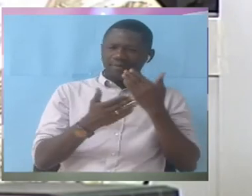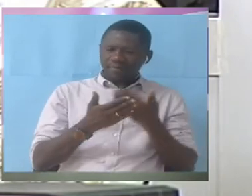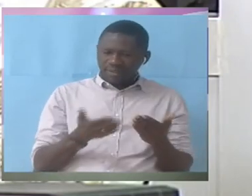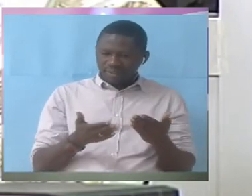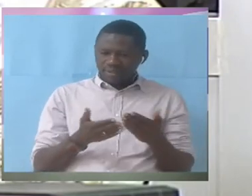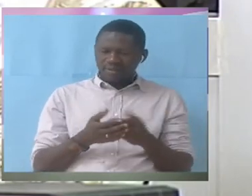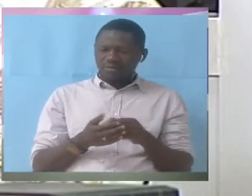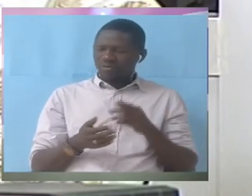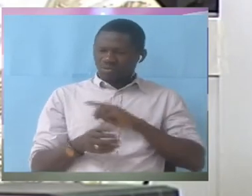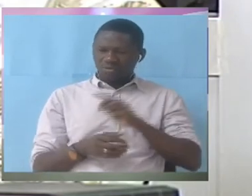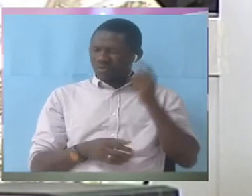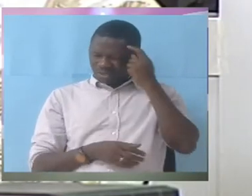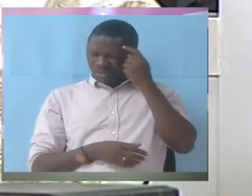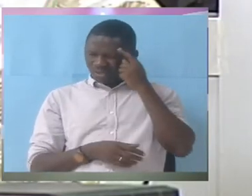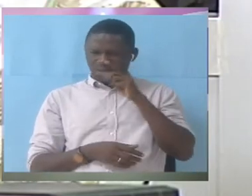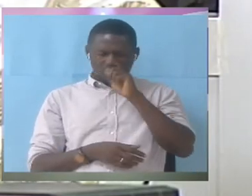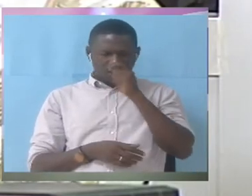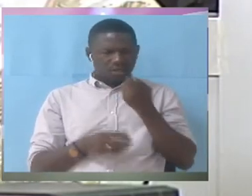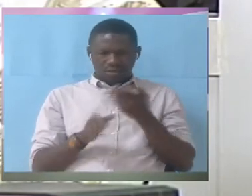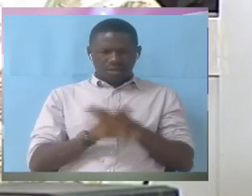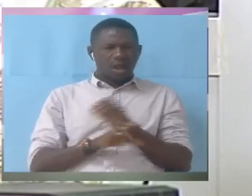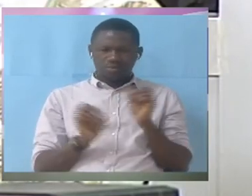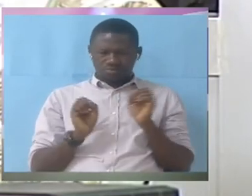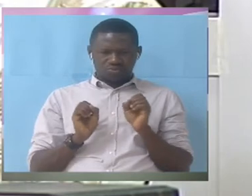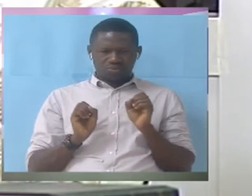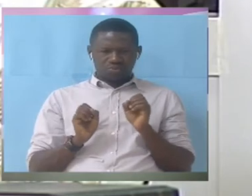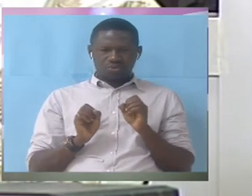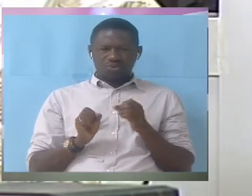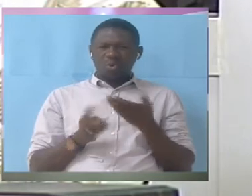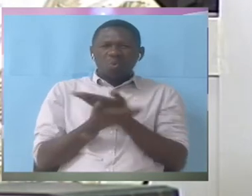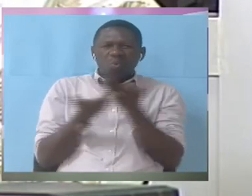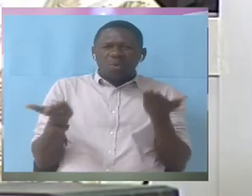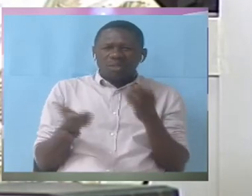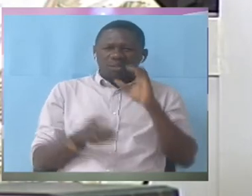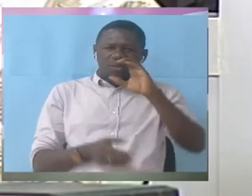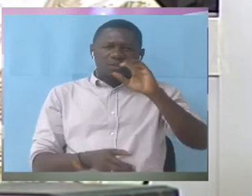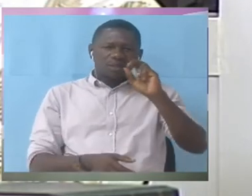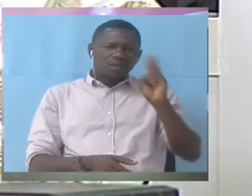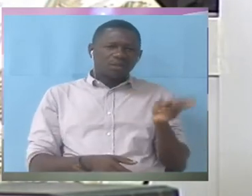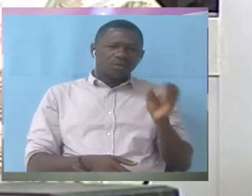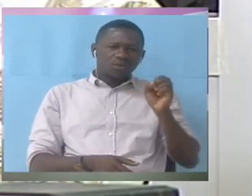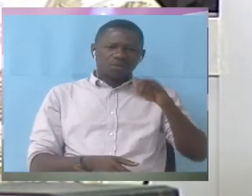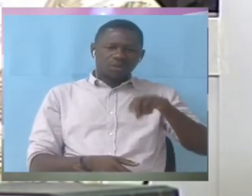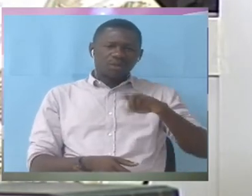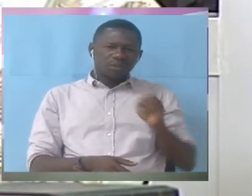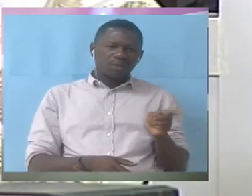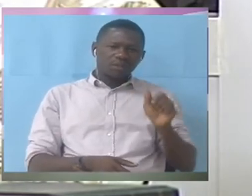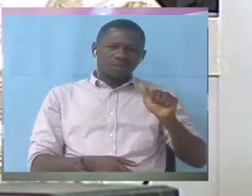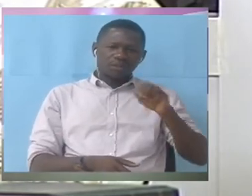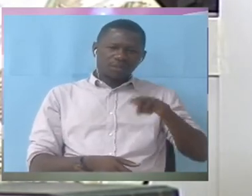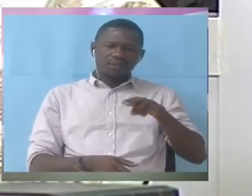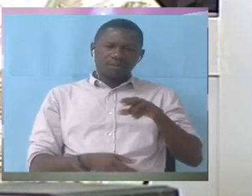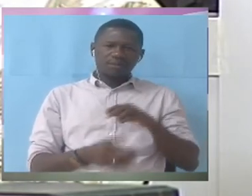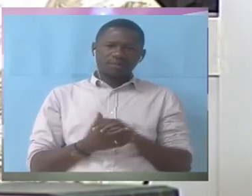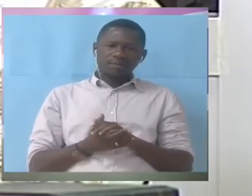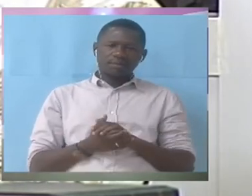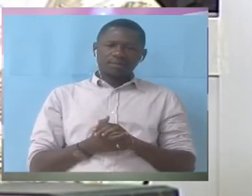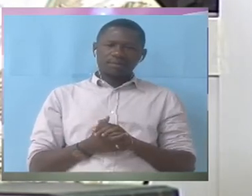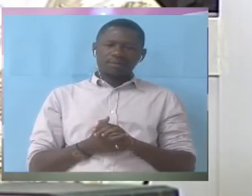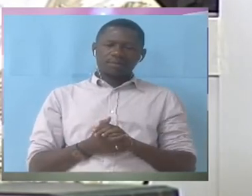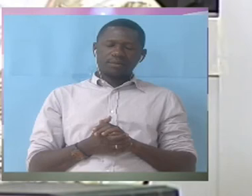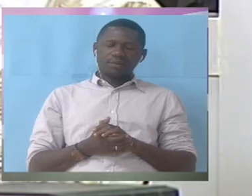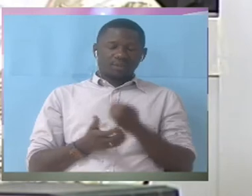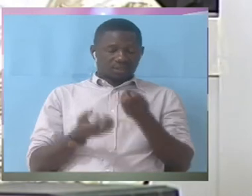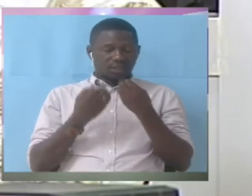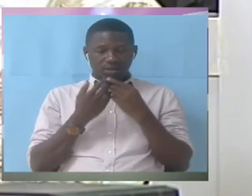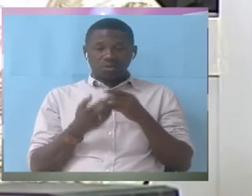pare. So I don't think that he's dead. Go mané de na de. Where is he? Anam. Nima, we have been warned not to talk